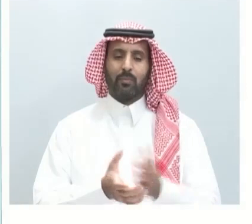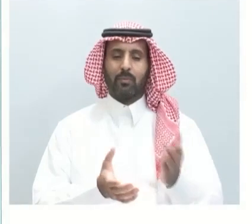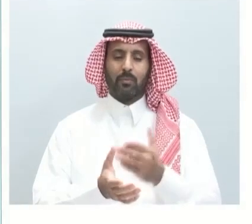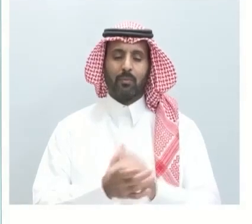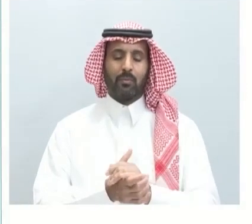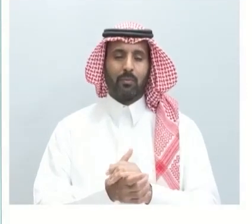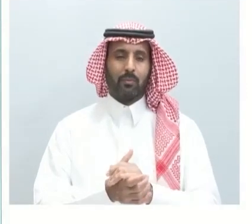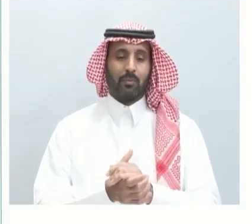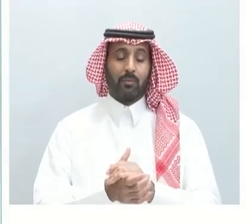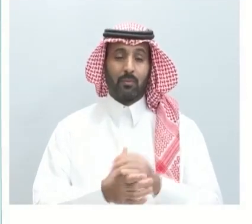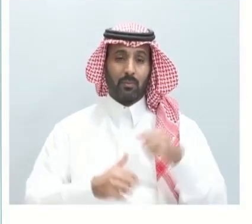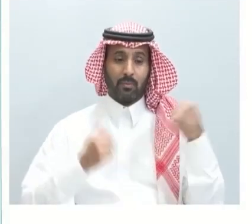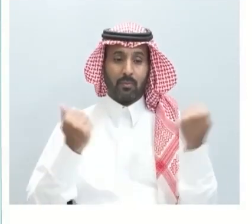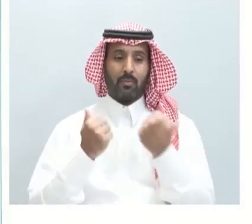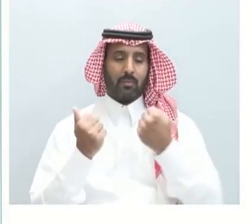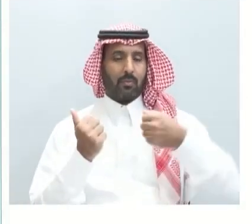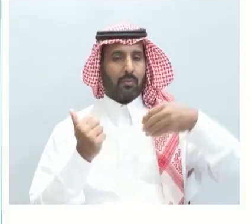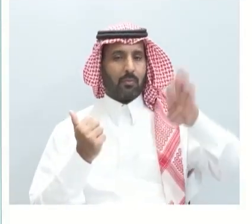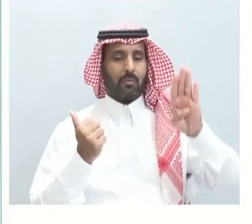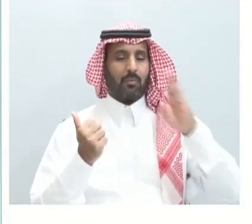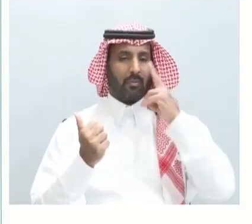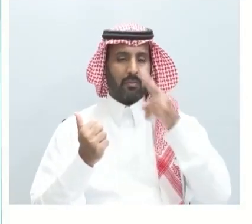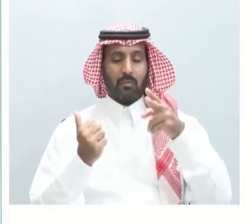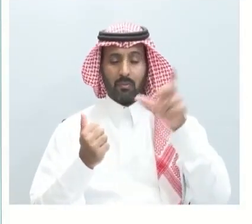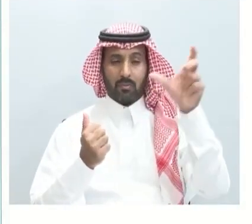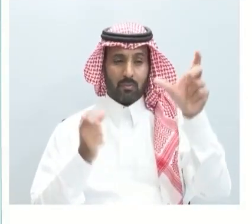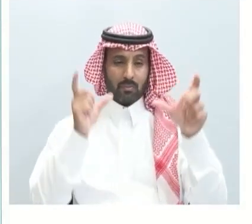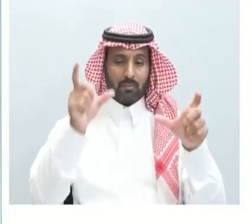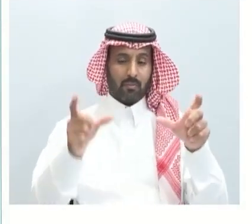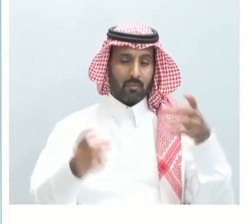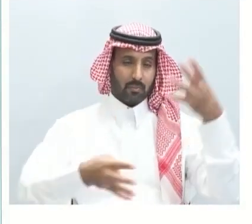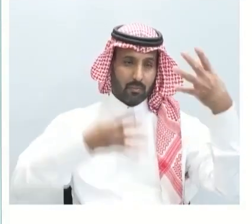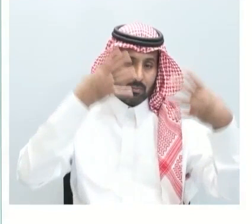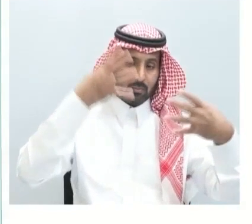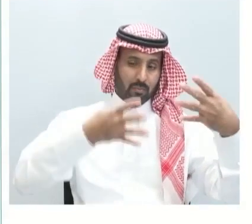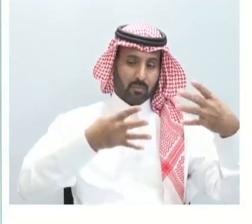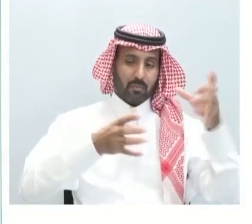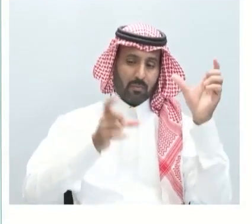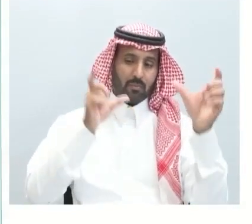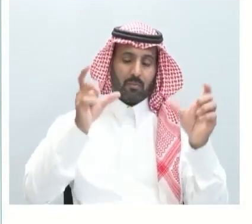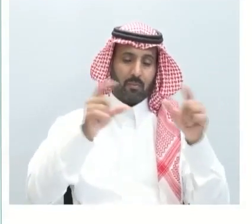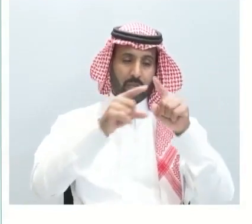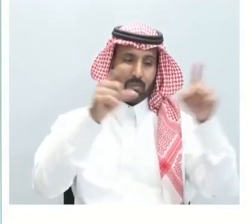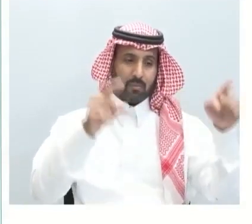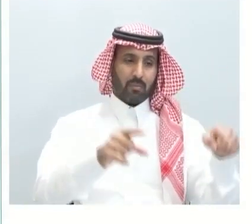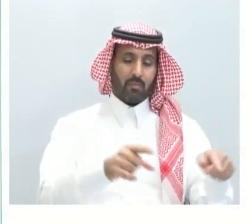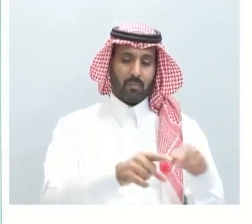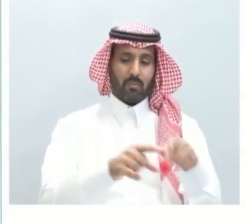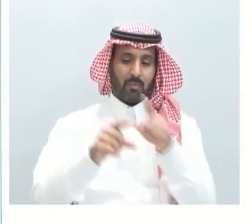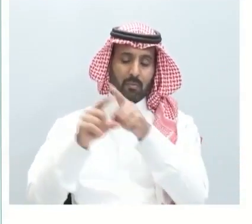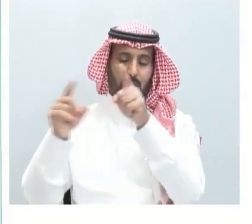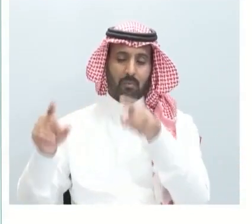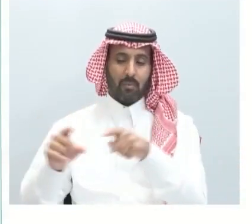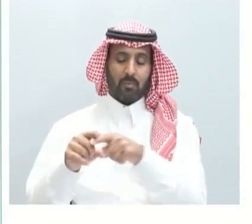enough. Exercise B here, form sentences by combining items from box A and